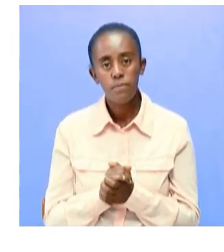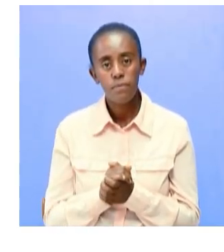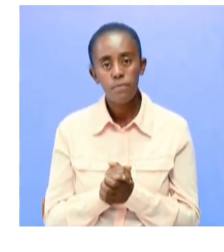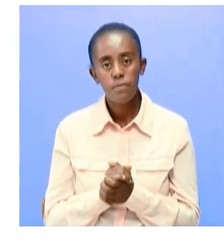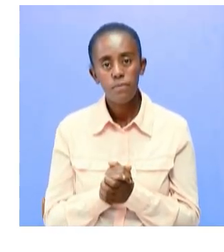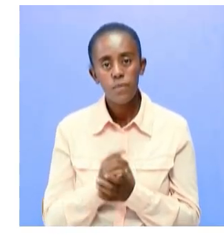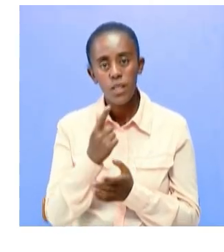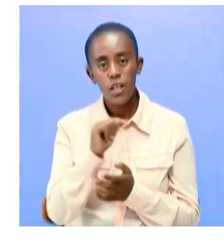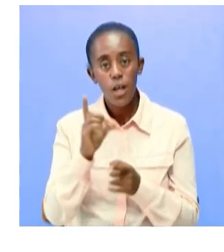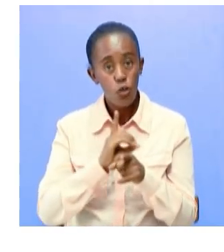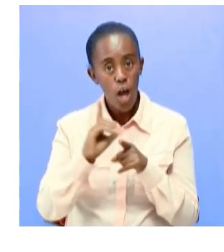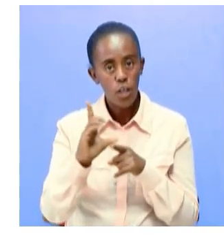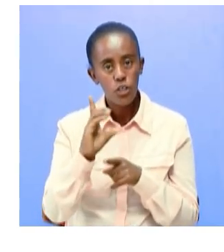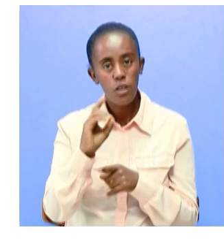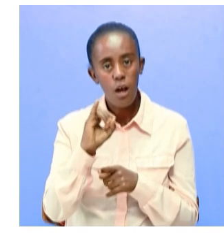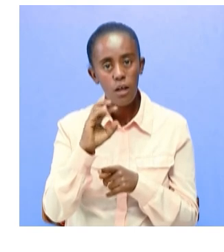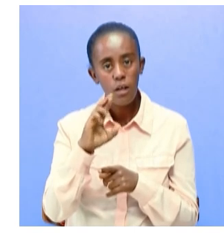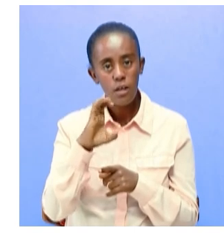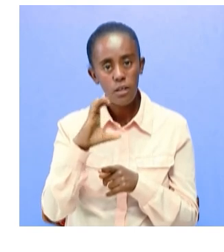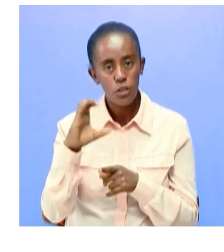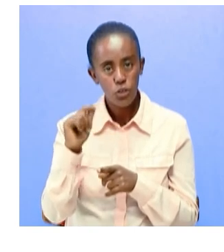the direction